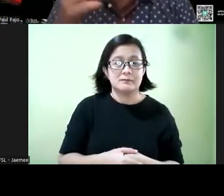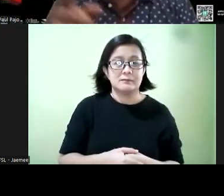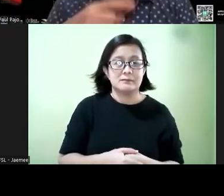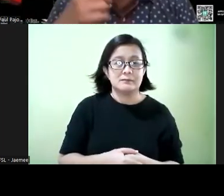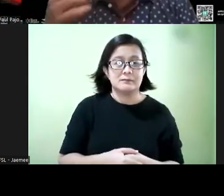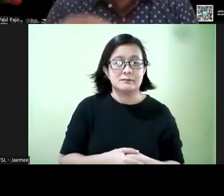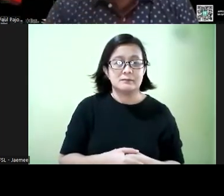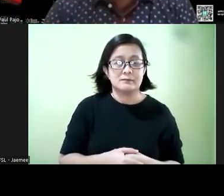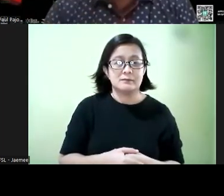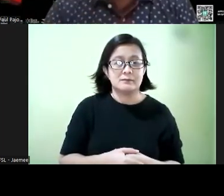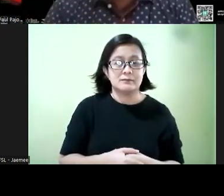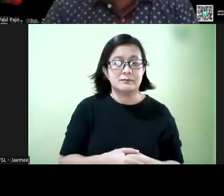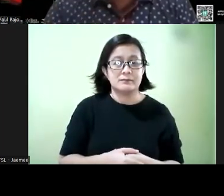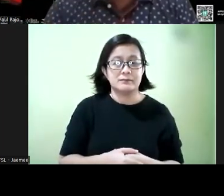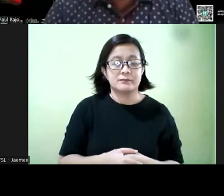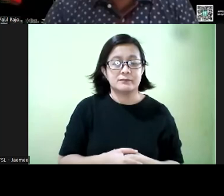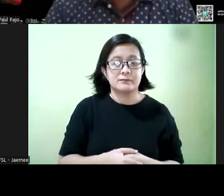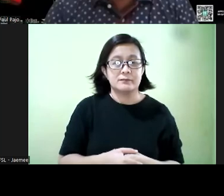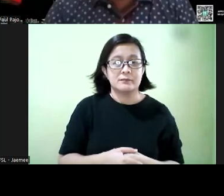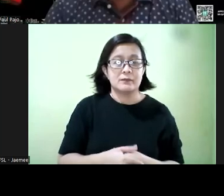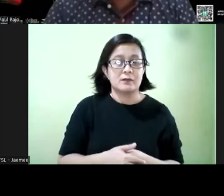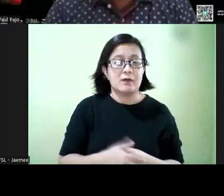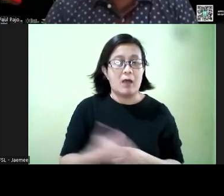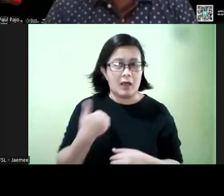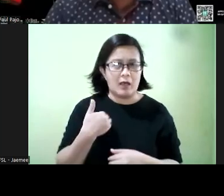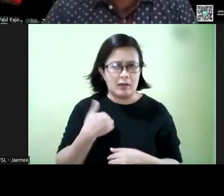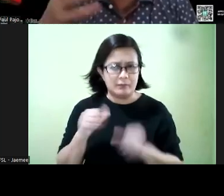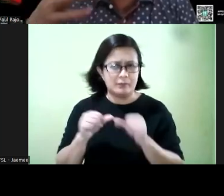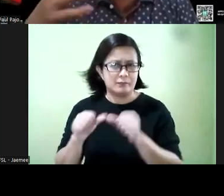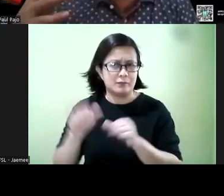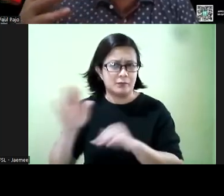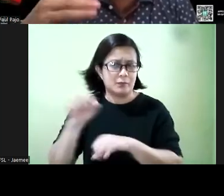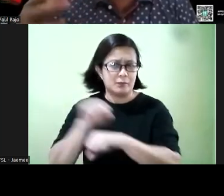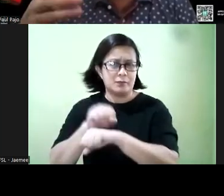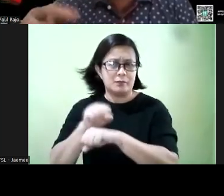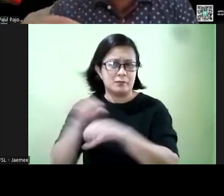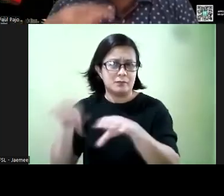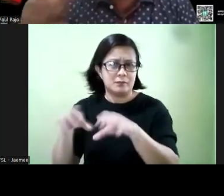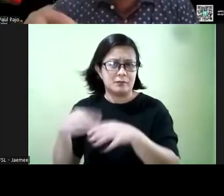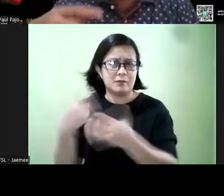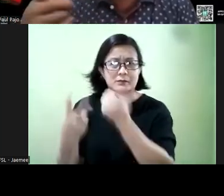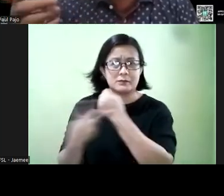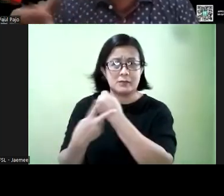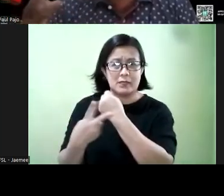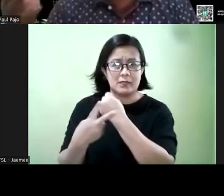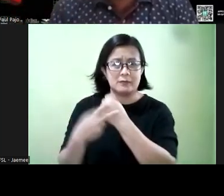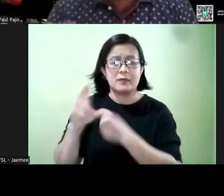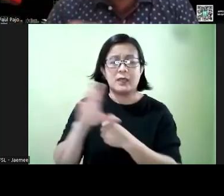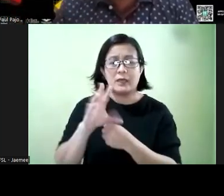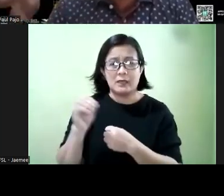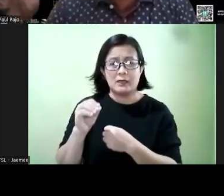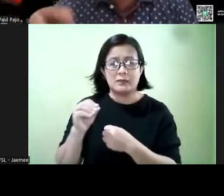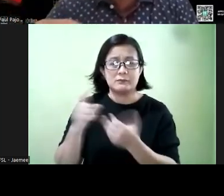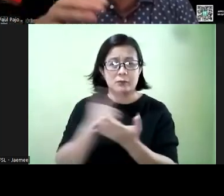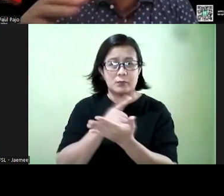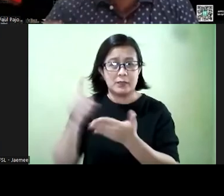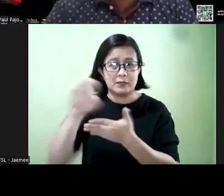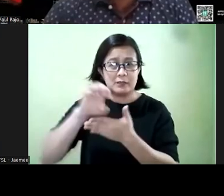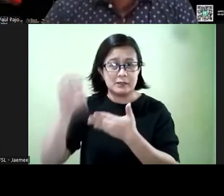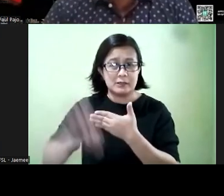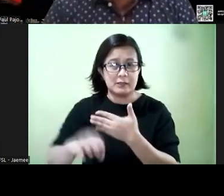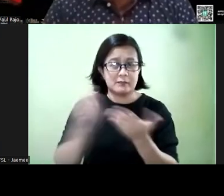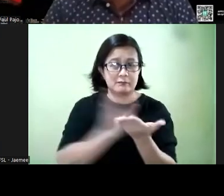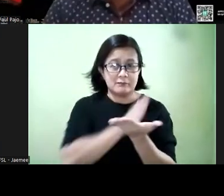going through the, you know, your job, you know, what you can do is save some money, and then over weekends, you know, go to these